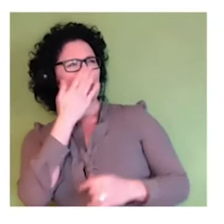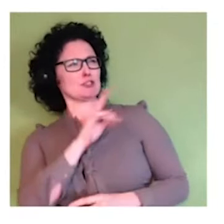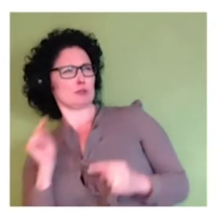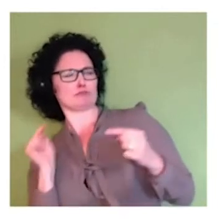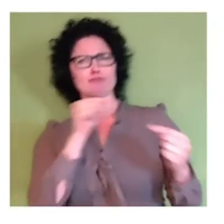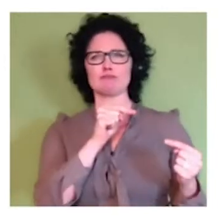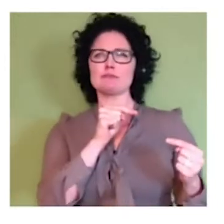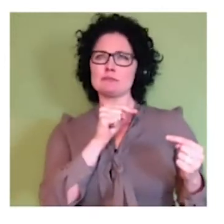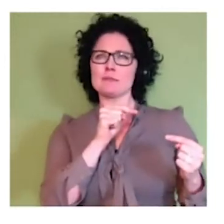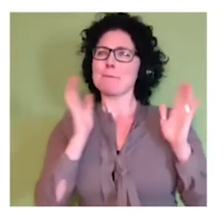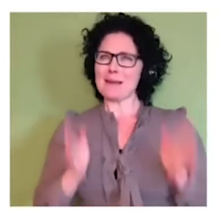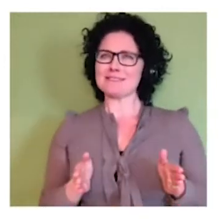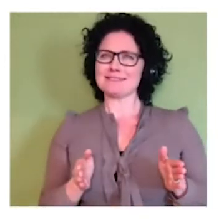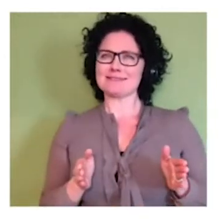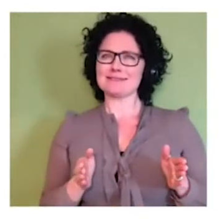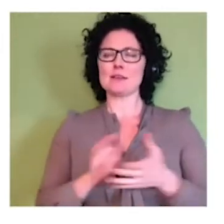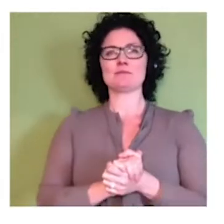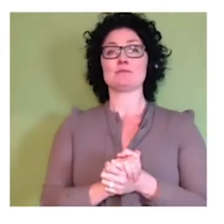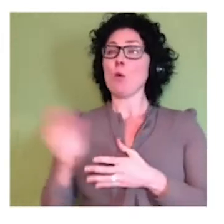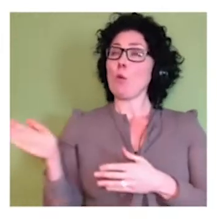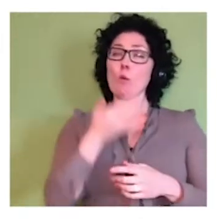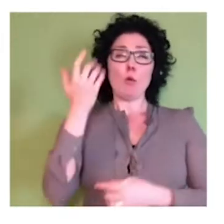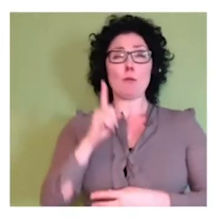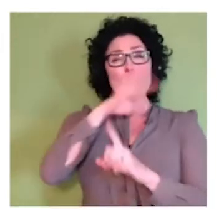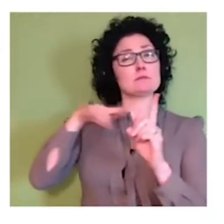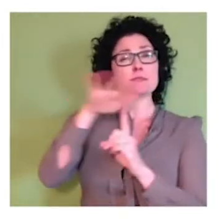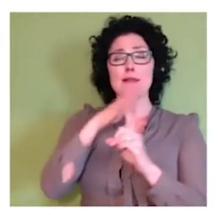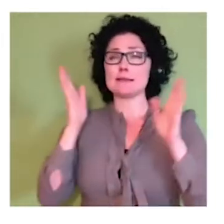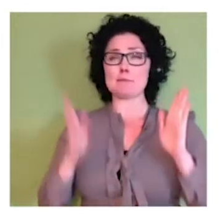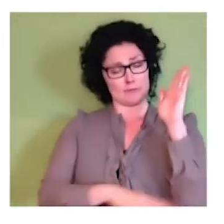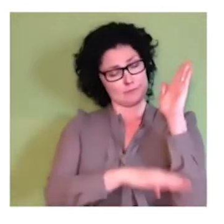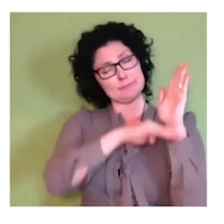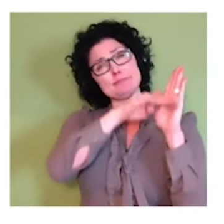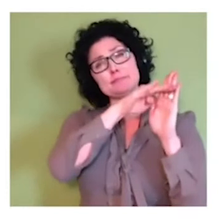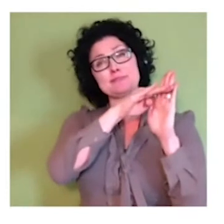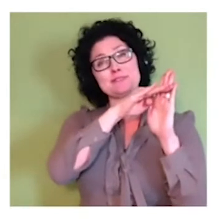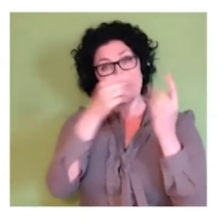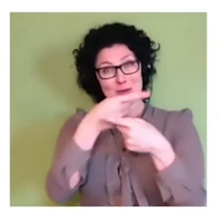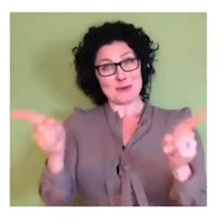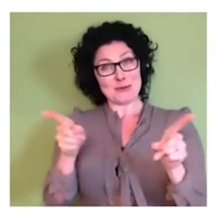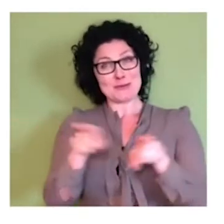action from all levels in society, and that includes everyone here today.